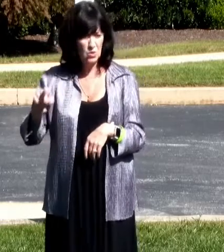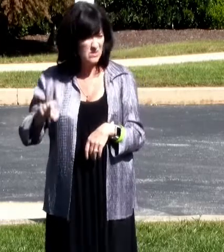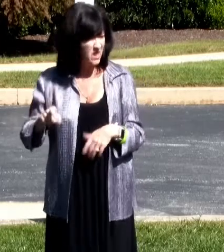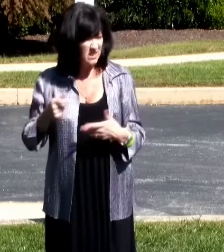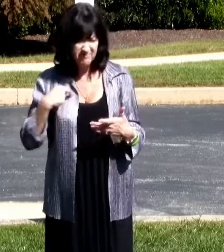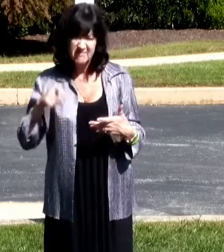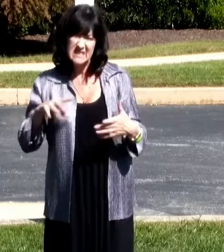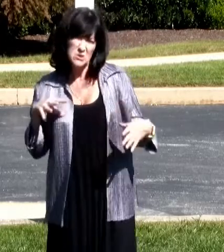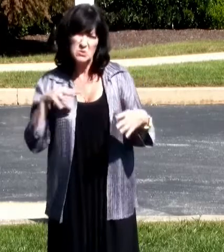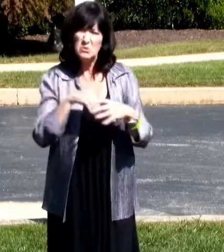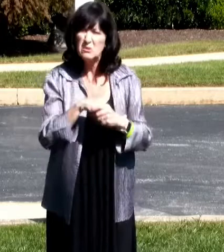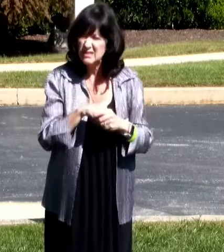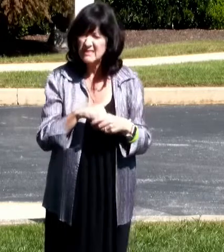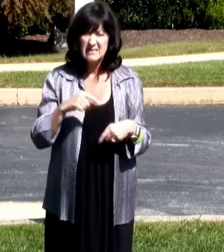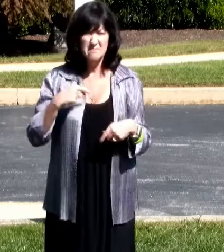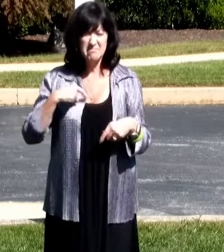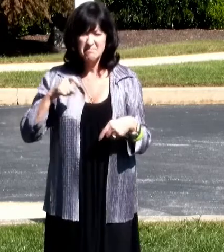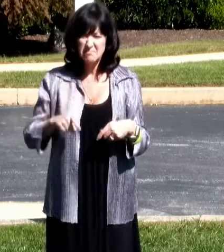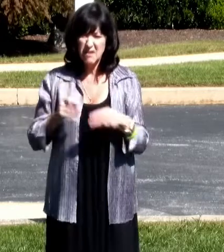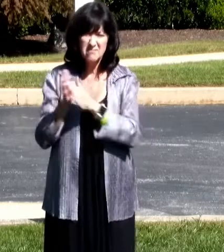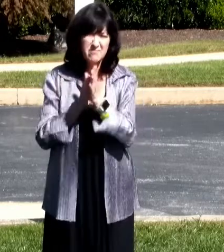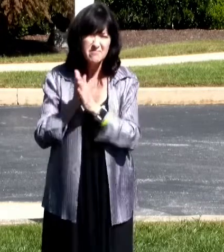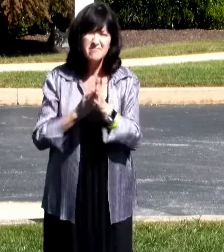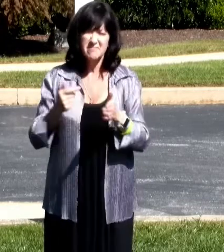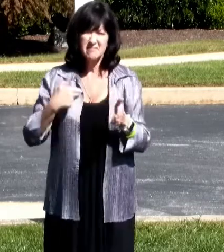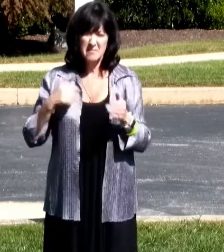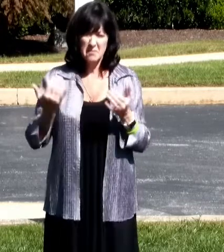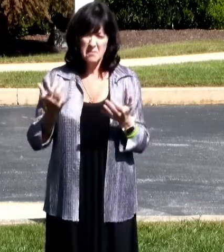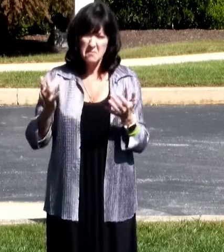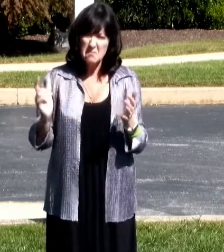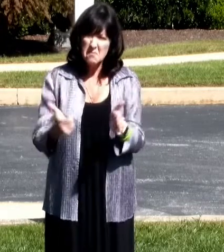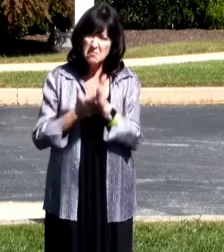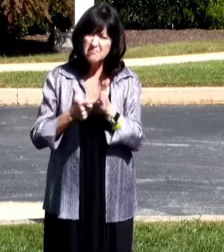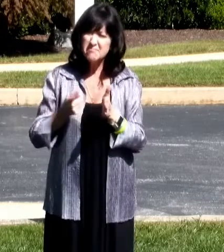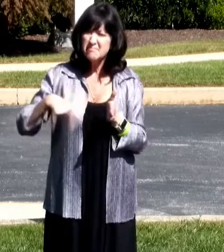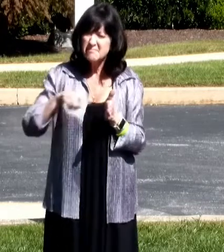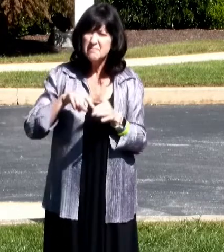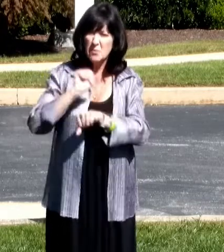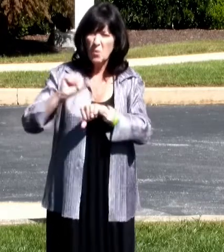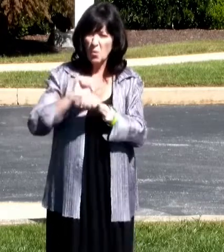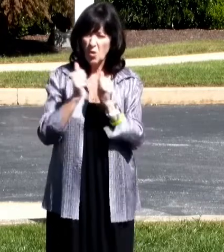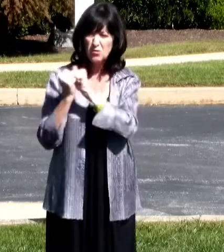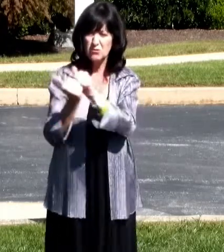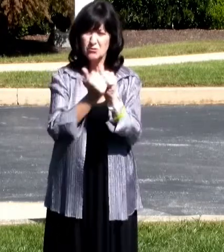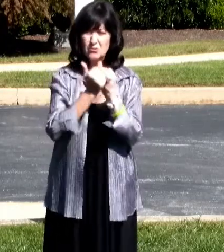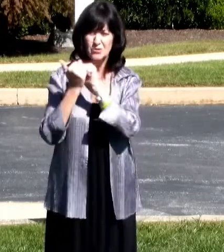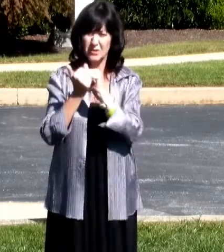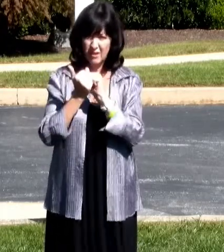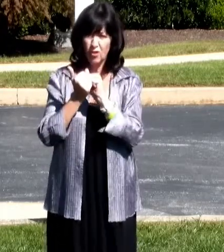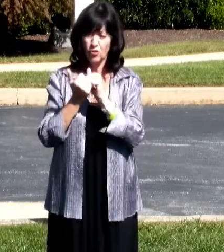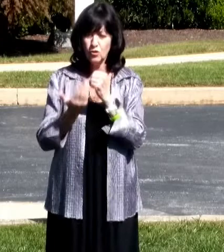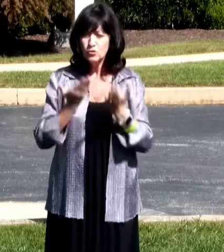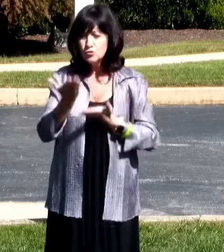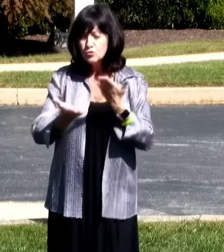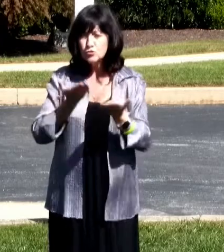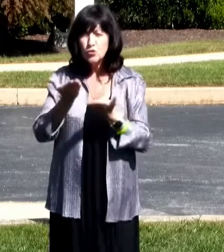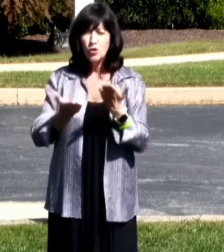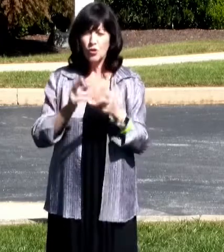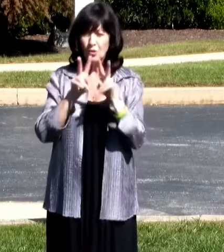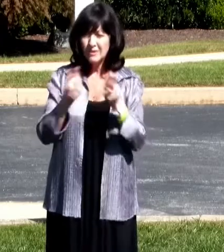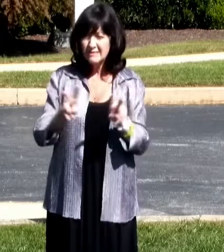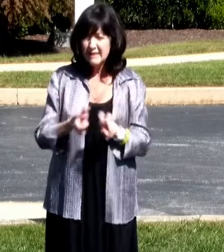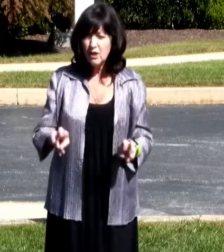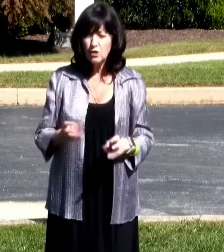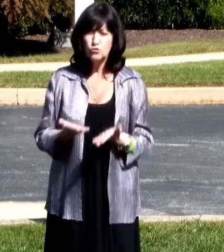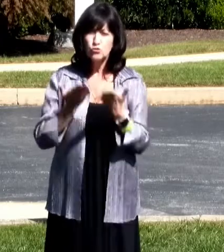had the football, so to speak, and made very clear the detailed analysis they put together, showing examples of systems and showing